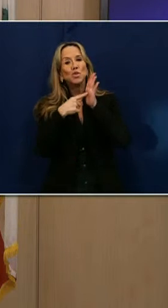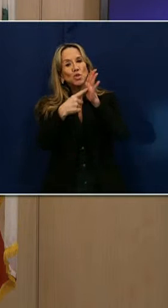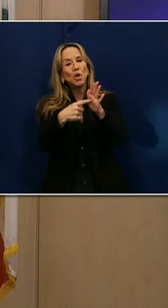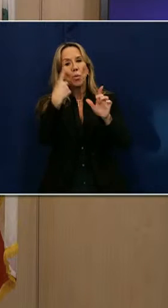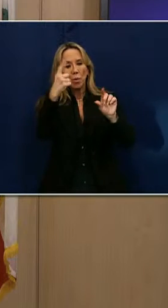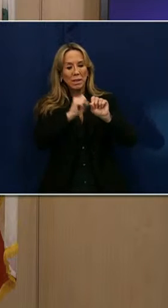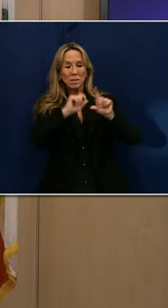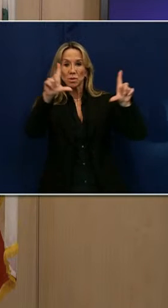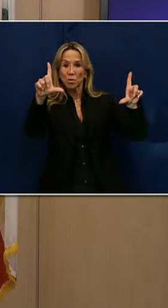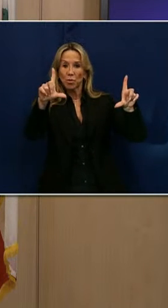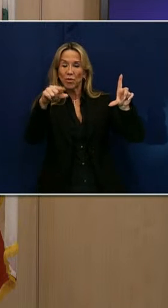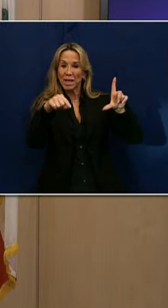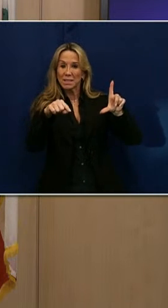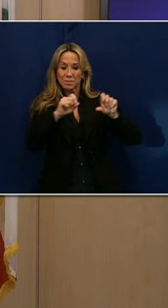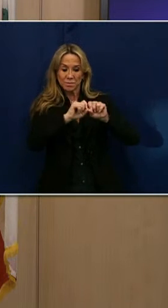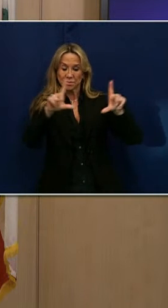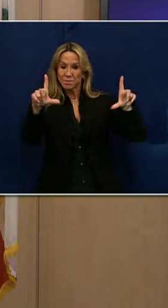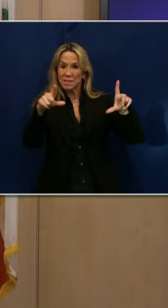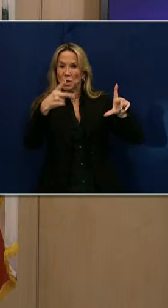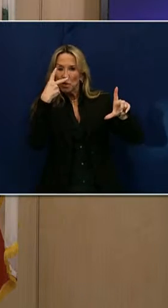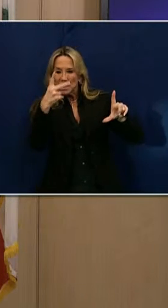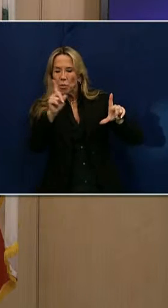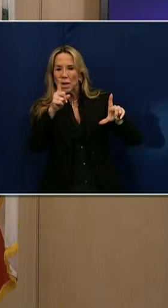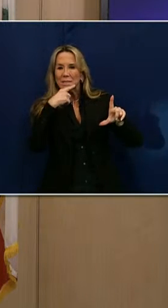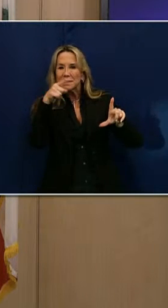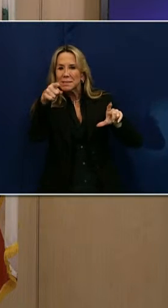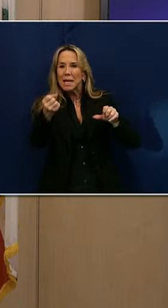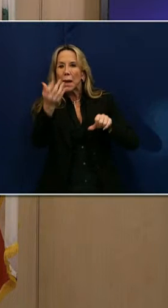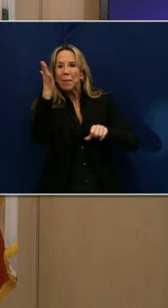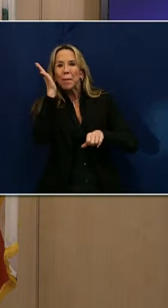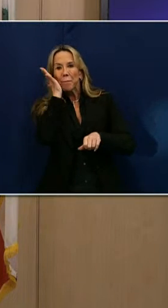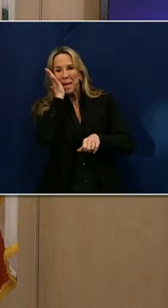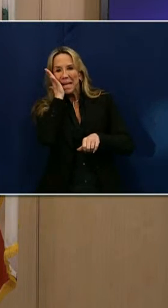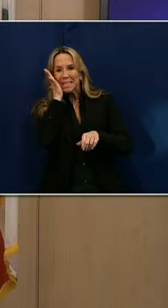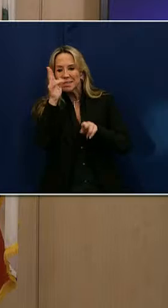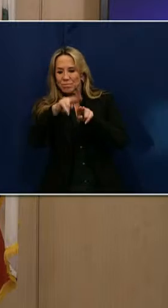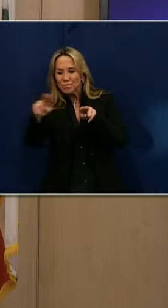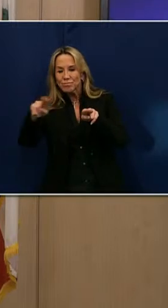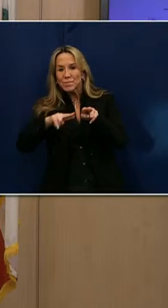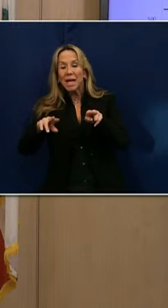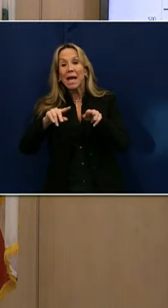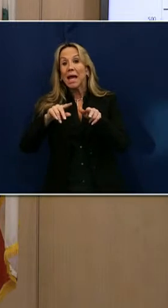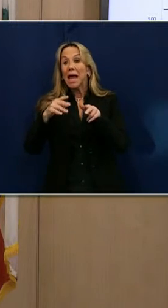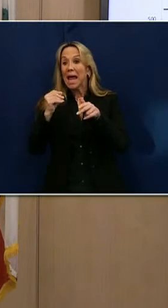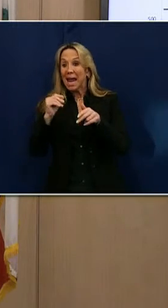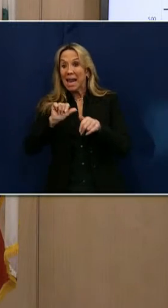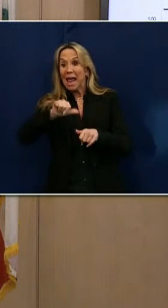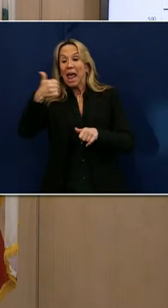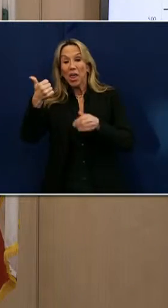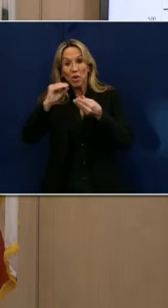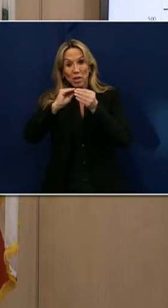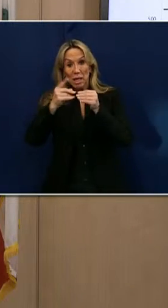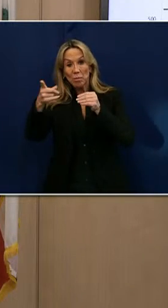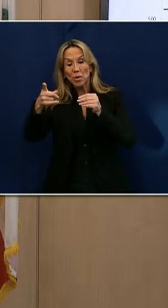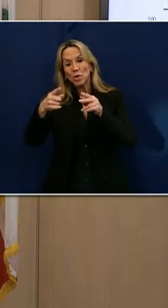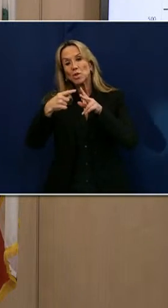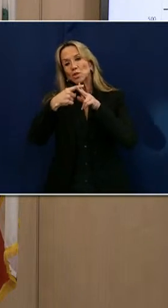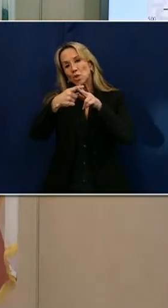our licensed beds numbers are, and then it shows what our capacity, our hospital capacity, or bed